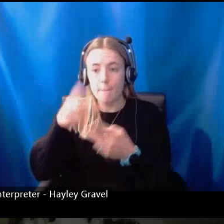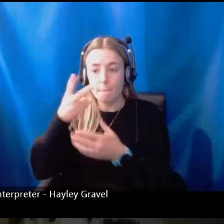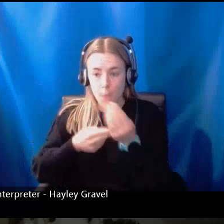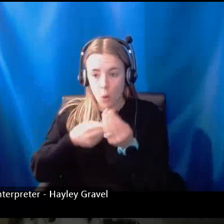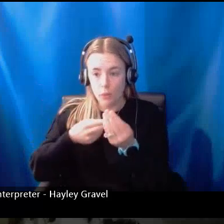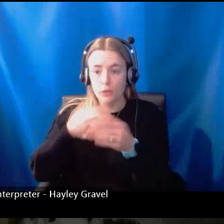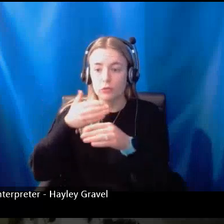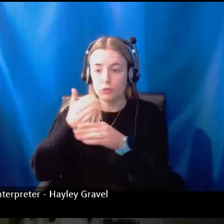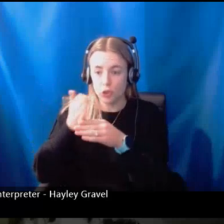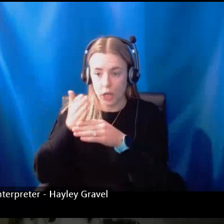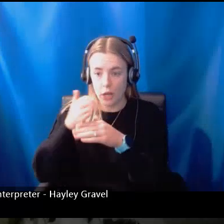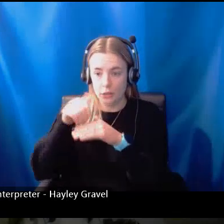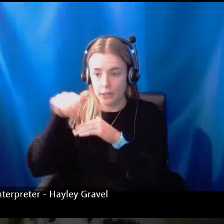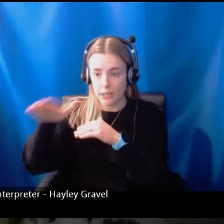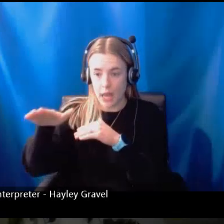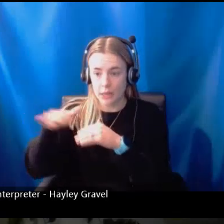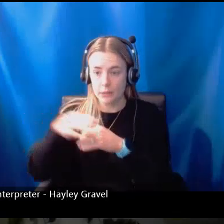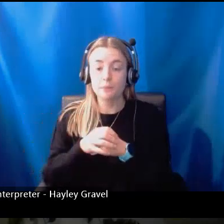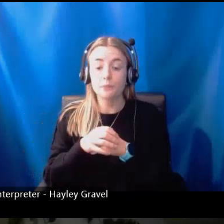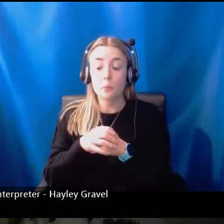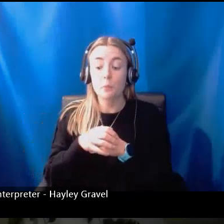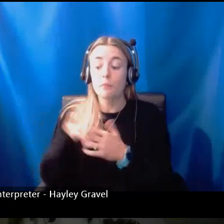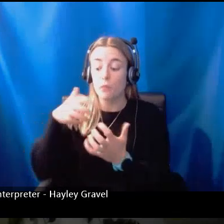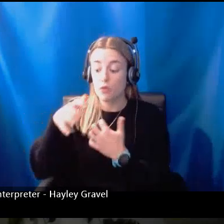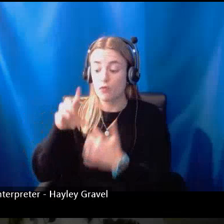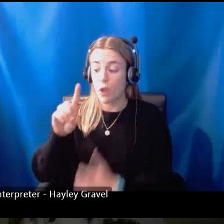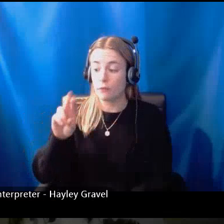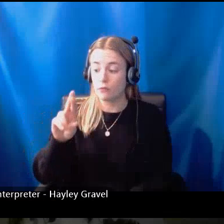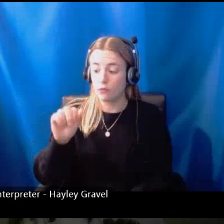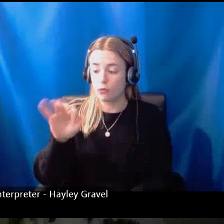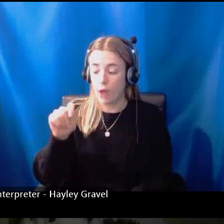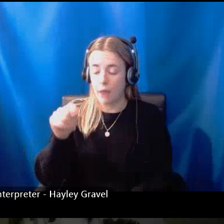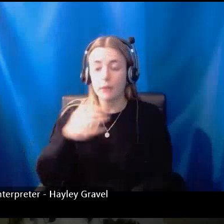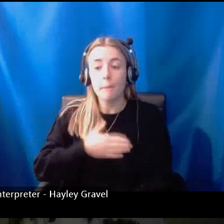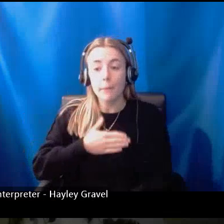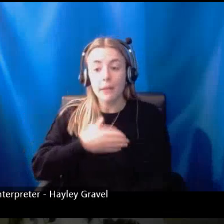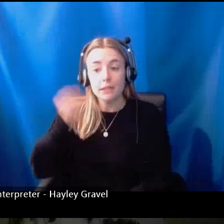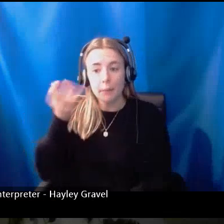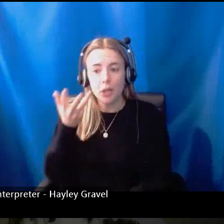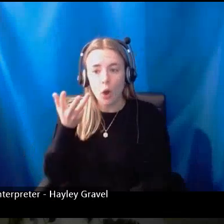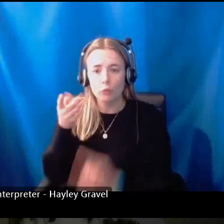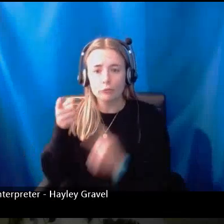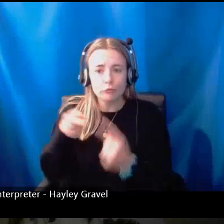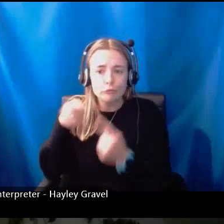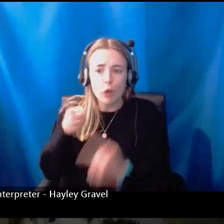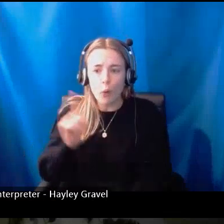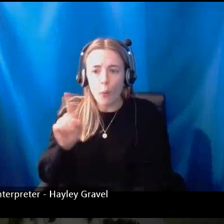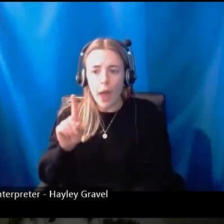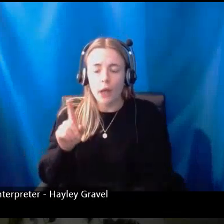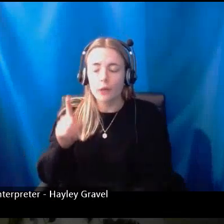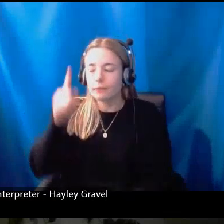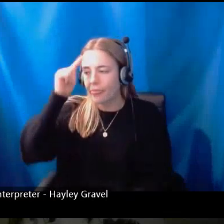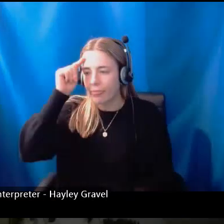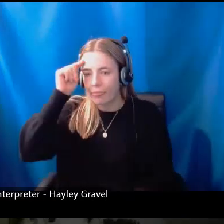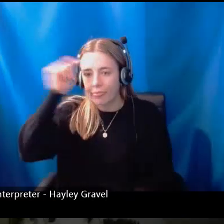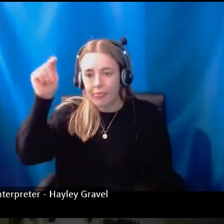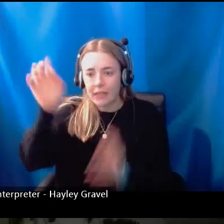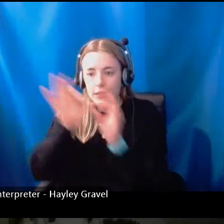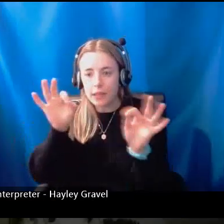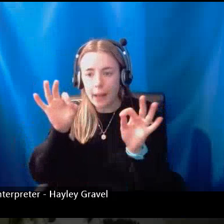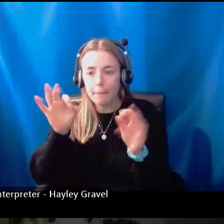You need to let me know where you think you're struggling at this paper. Is it your thesis? Is it supporting evidence? What is it that